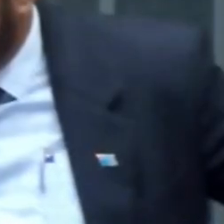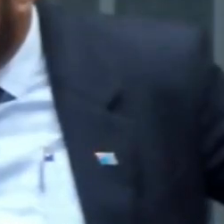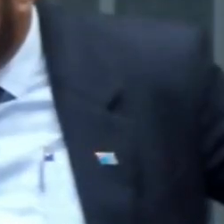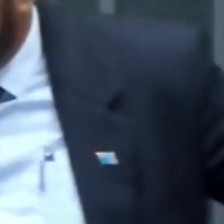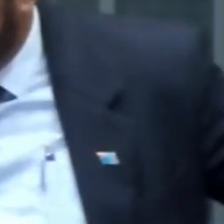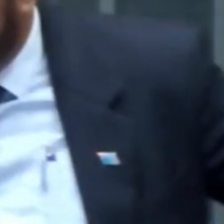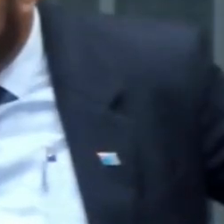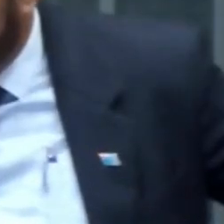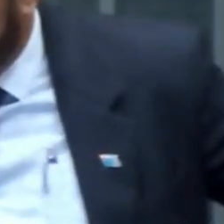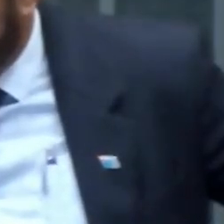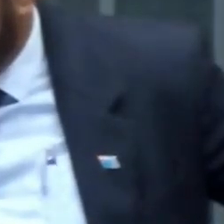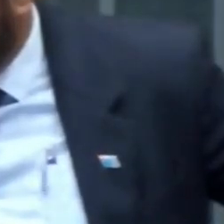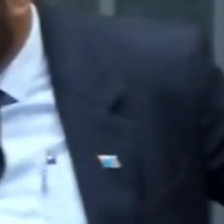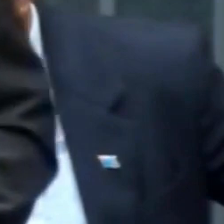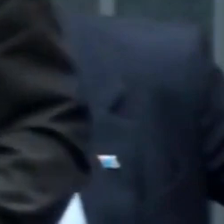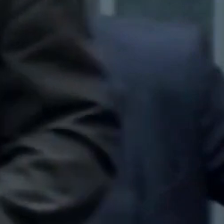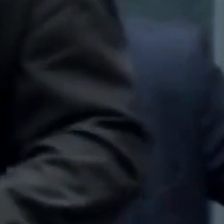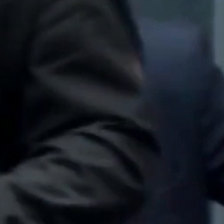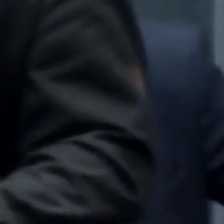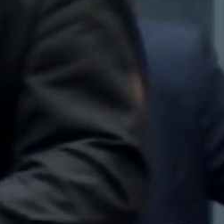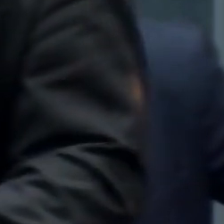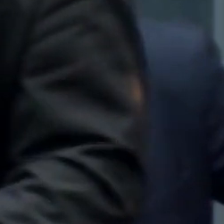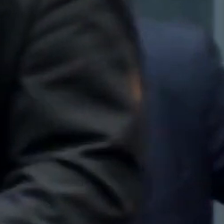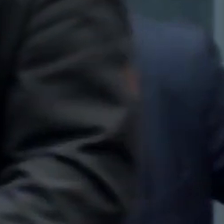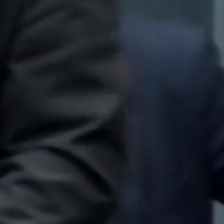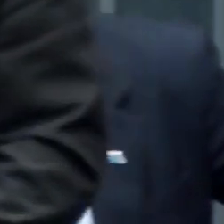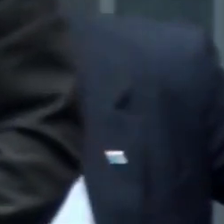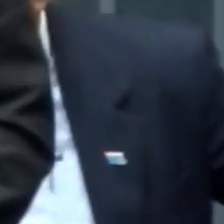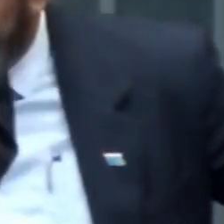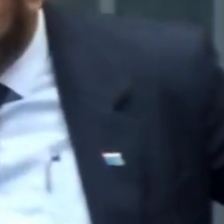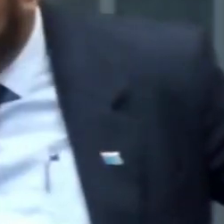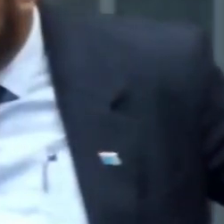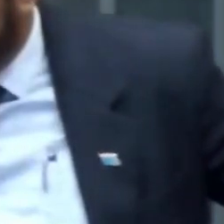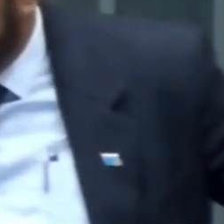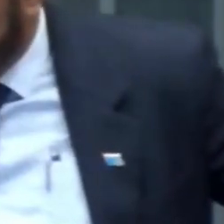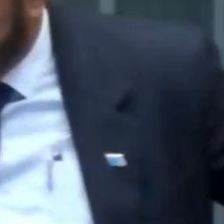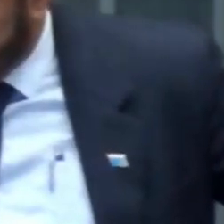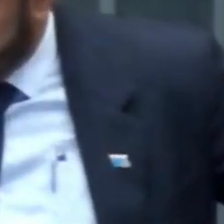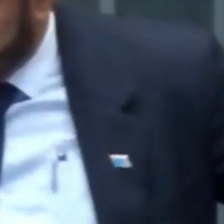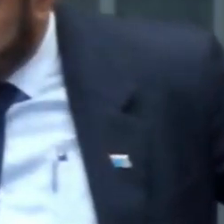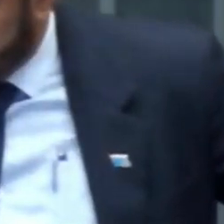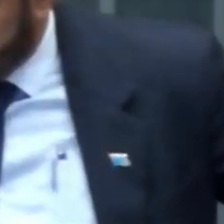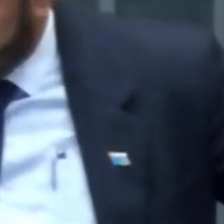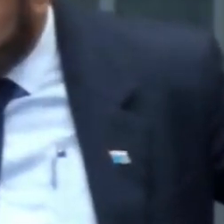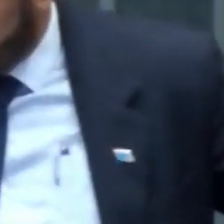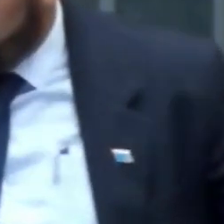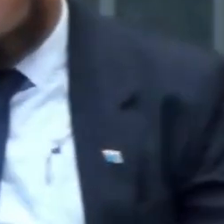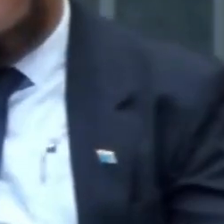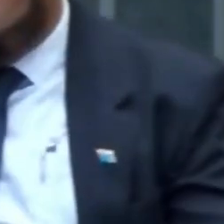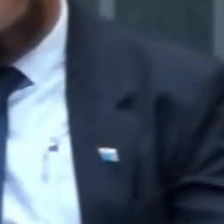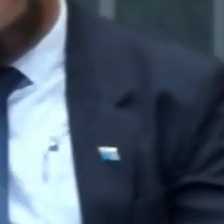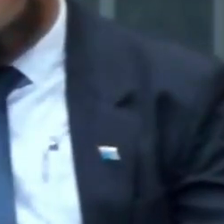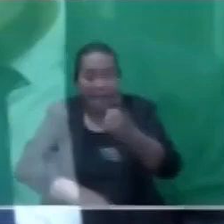comments? Let me tell you one thing. If somebody gets diabetes,